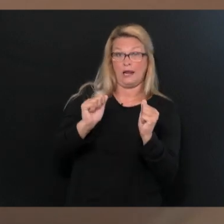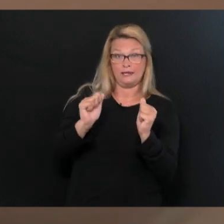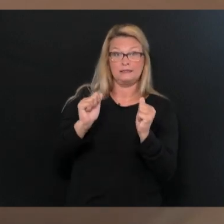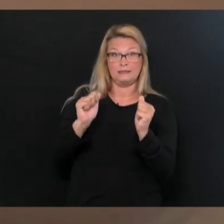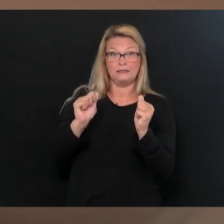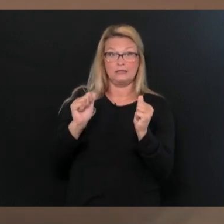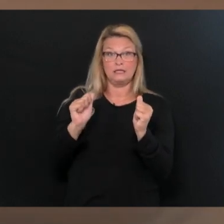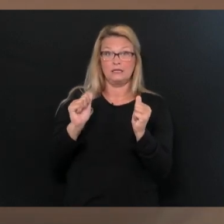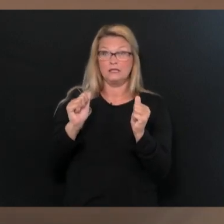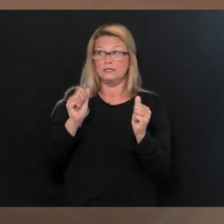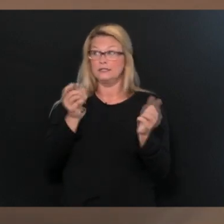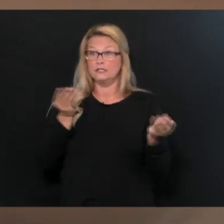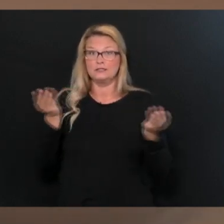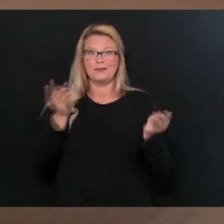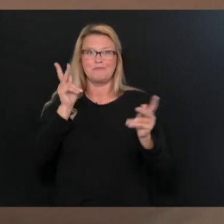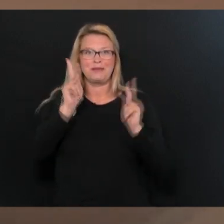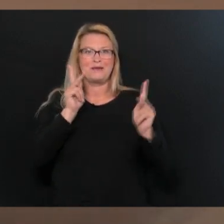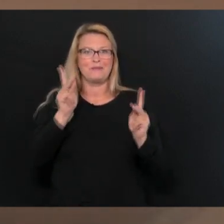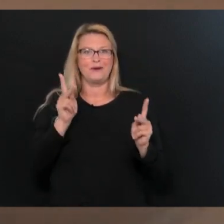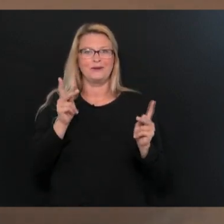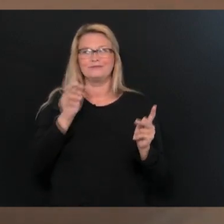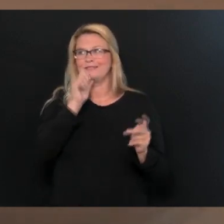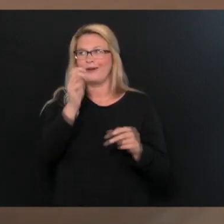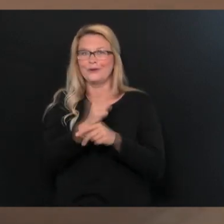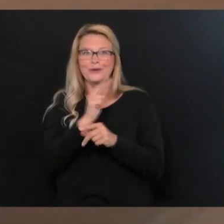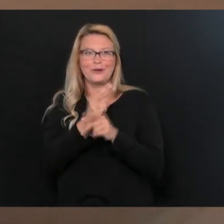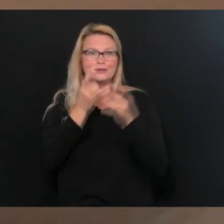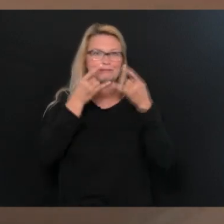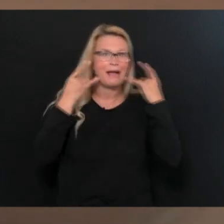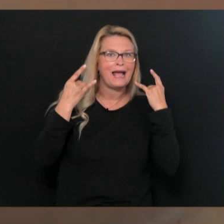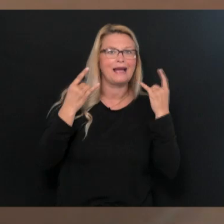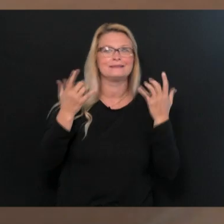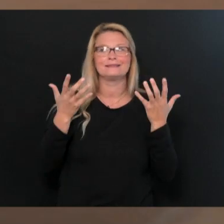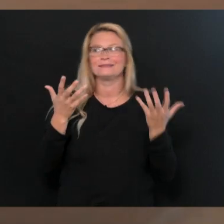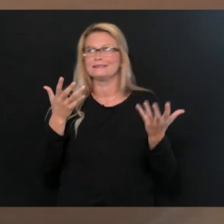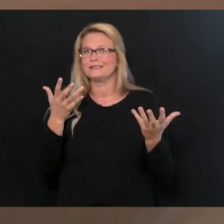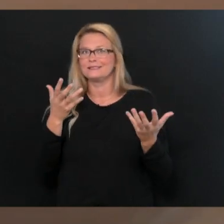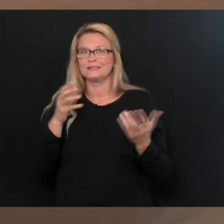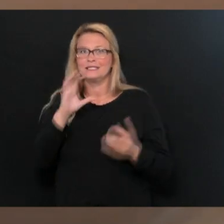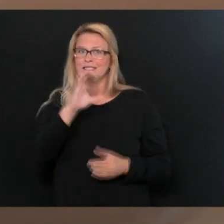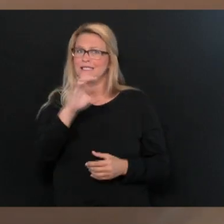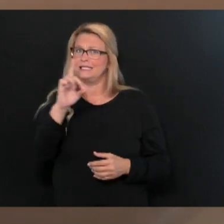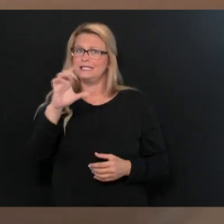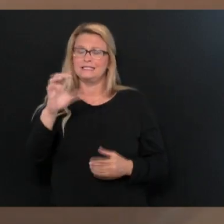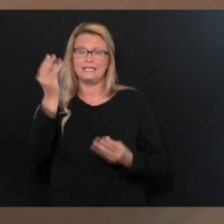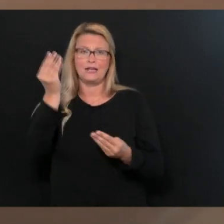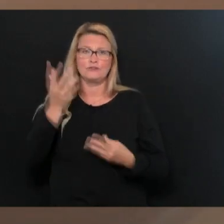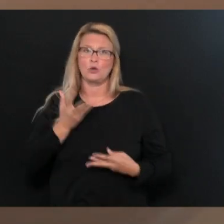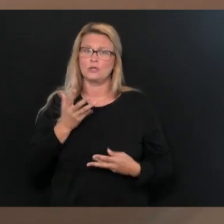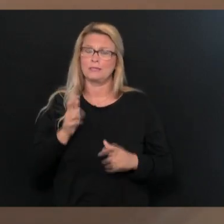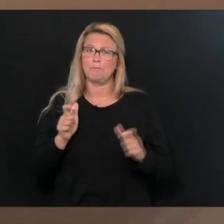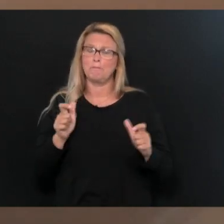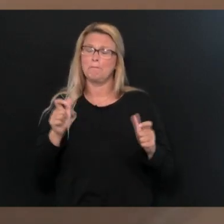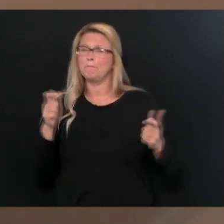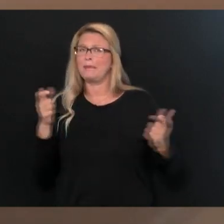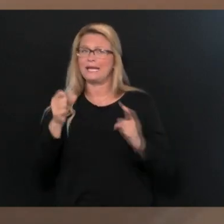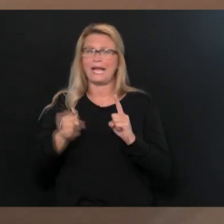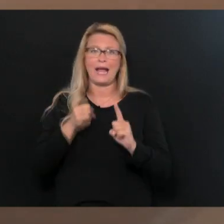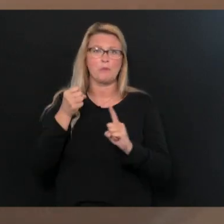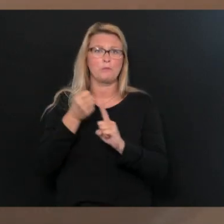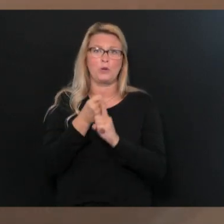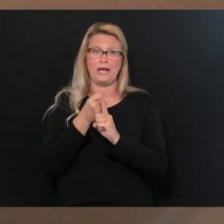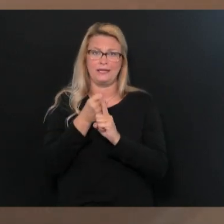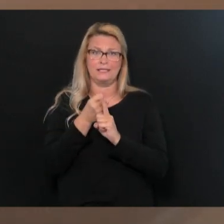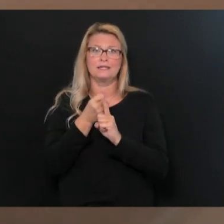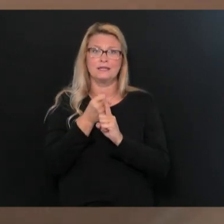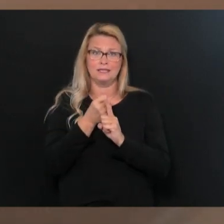and people get lax sometimes about wearing masks and being around each other. CDC has told us that the big outbreak source right